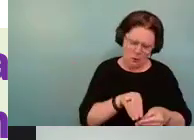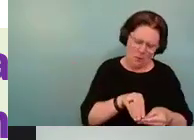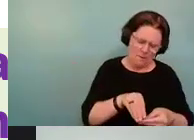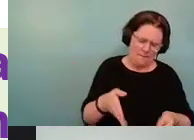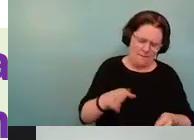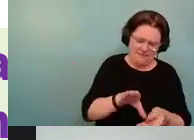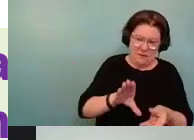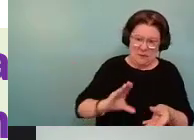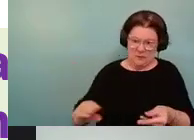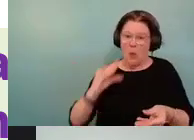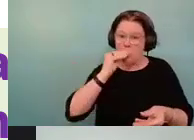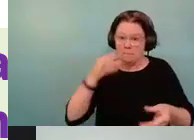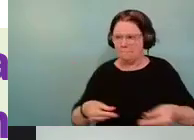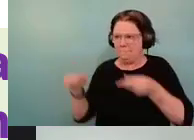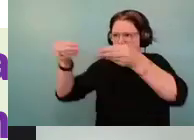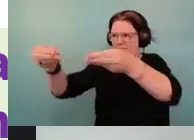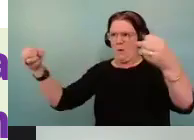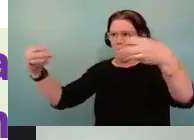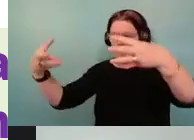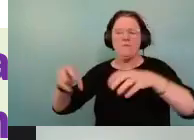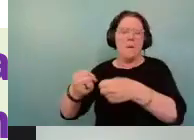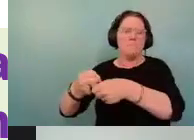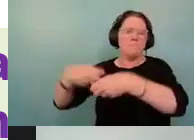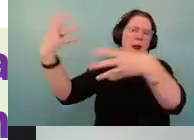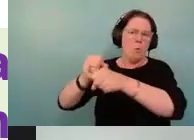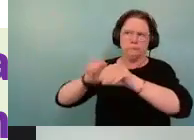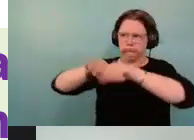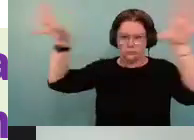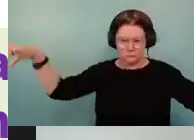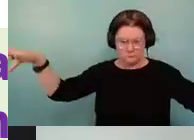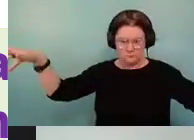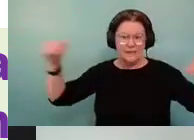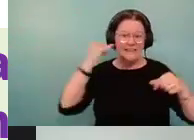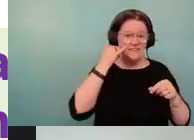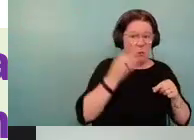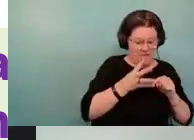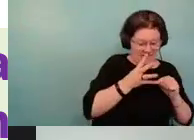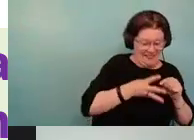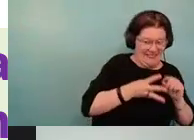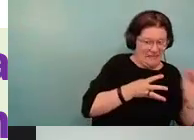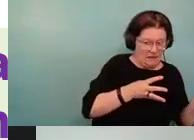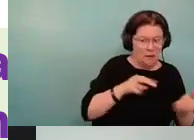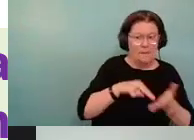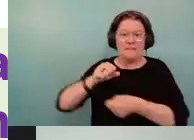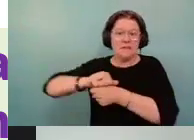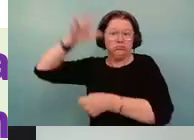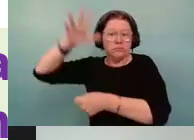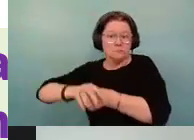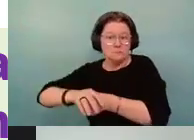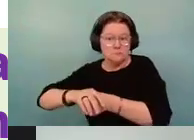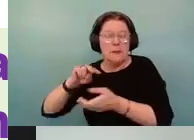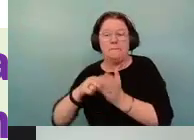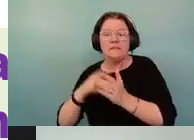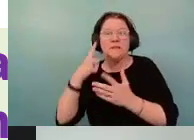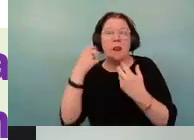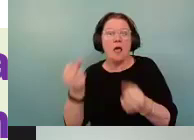very messy. And so if you're not leaking, then you're exploding. And the exploding could be a mental health breakdown. It